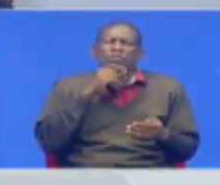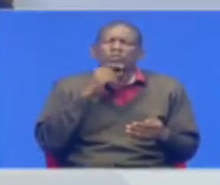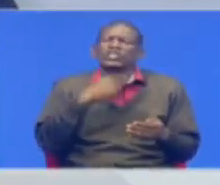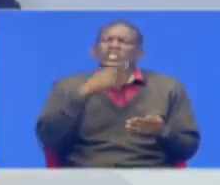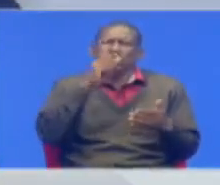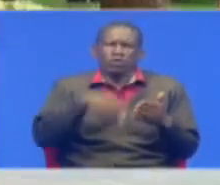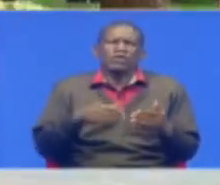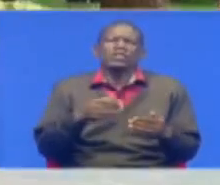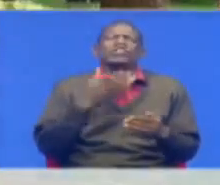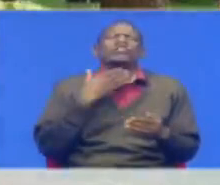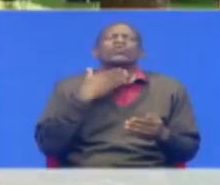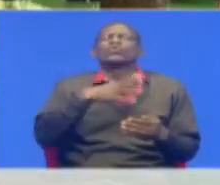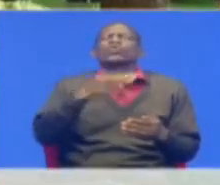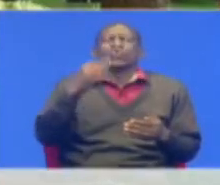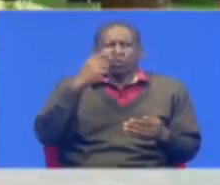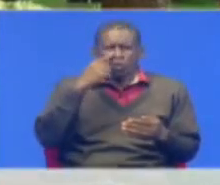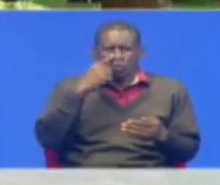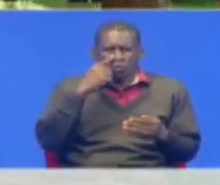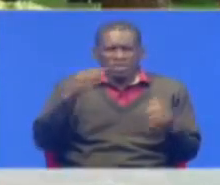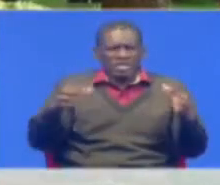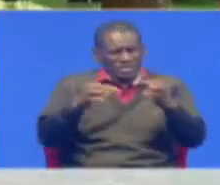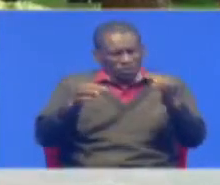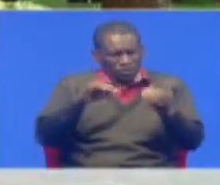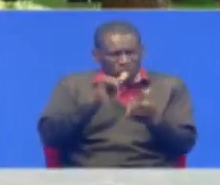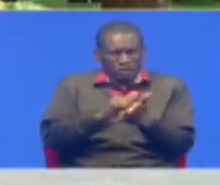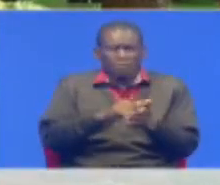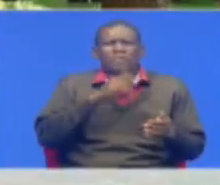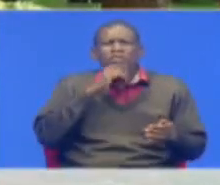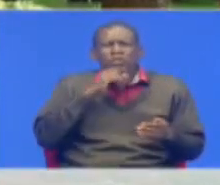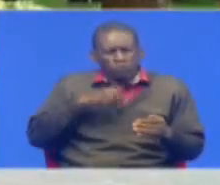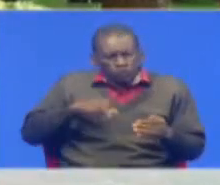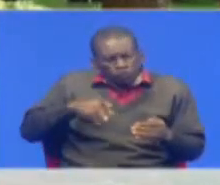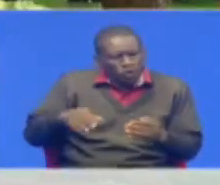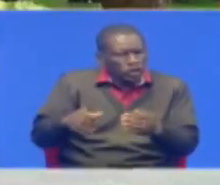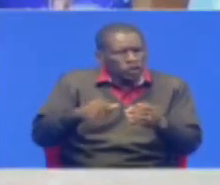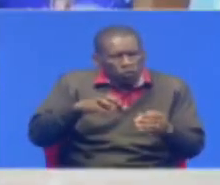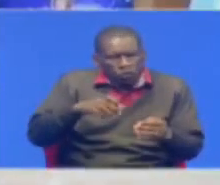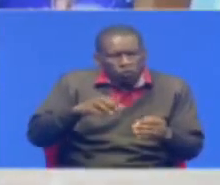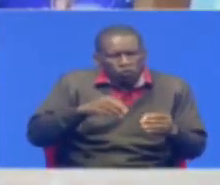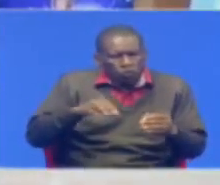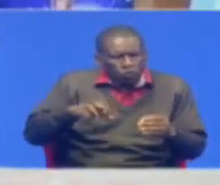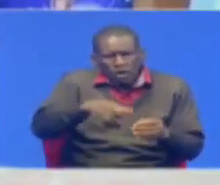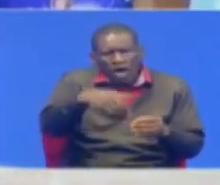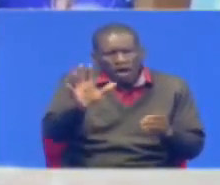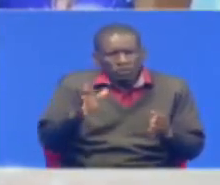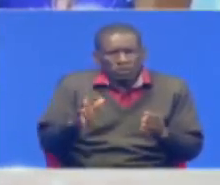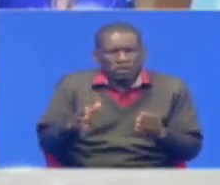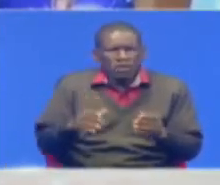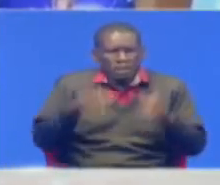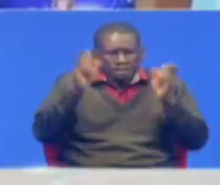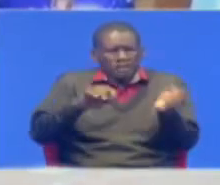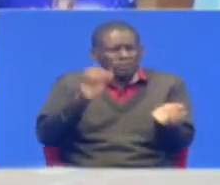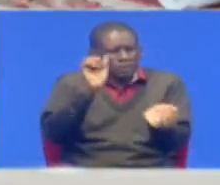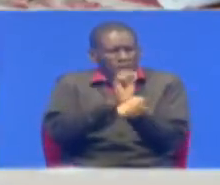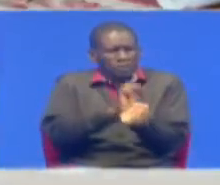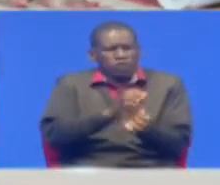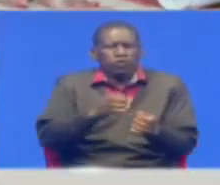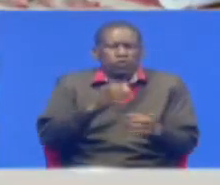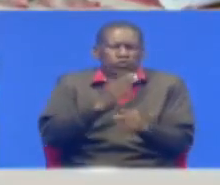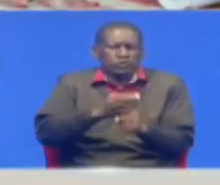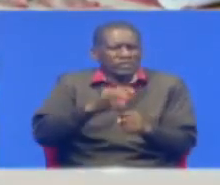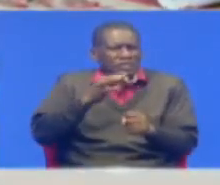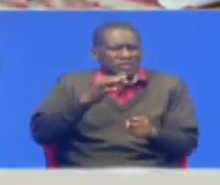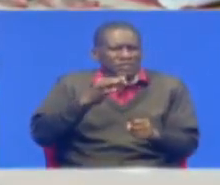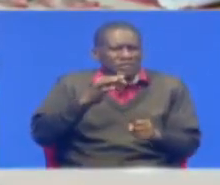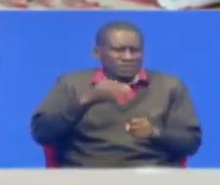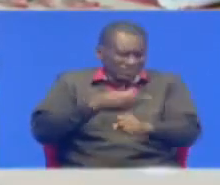to go home. Word was that the boys walked out in solidarity with their peers who were to face disciplinary action for drug abuse. The principal